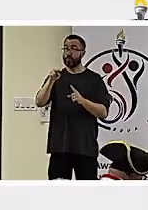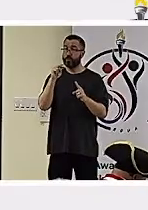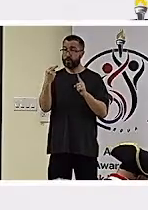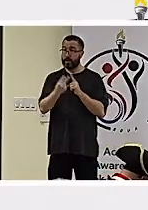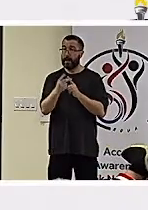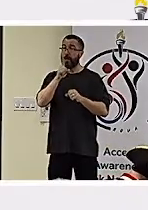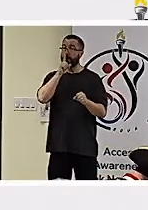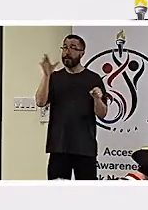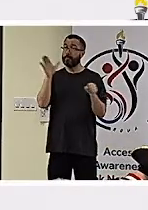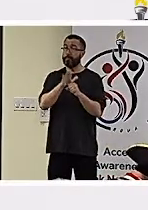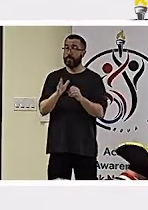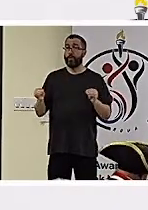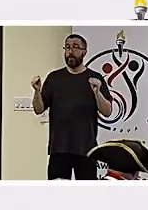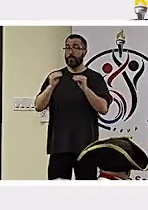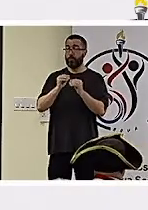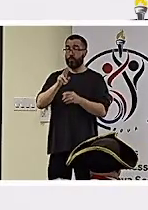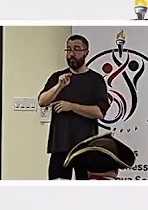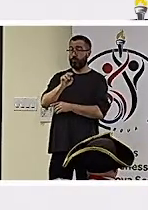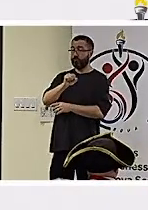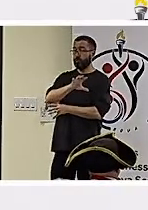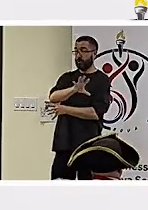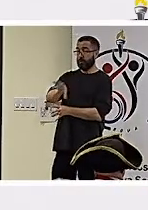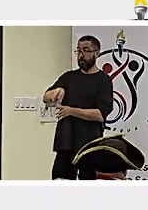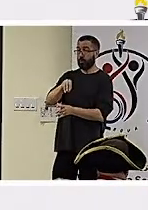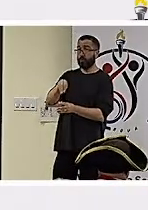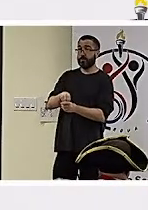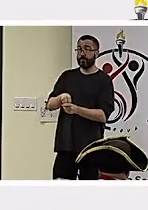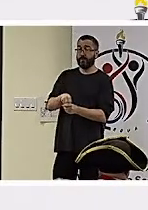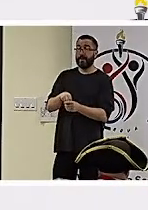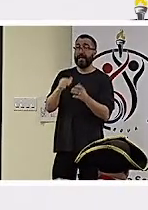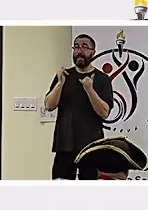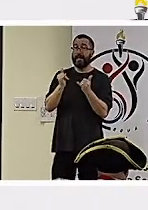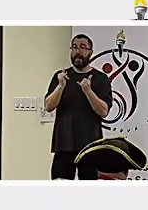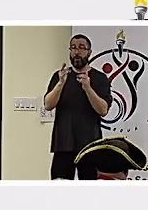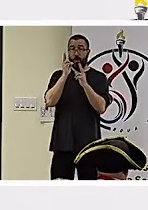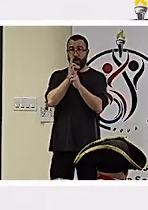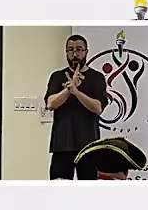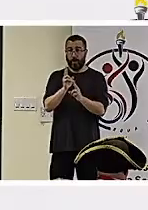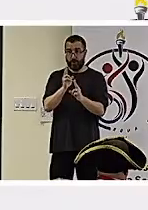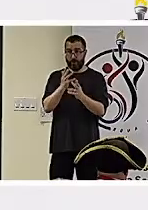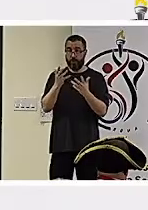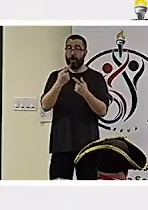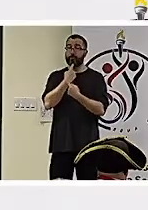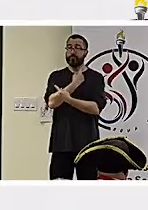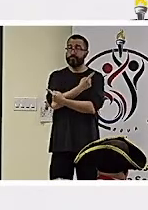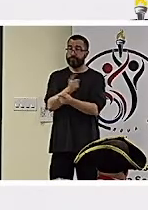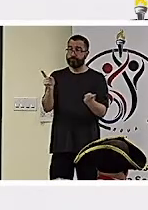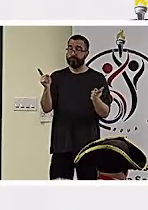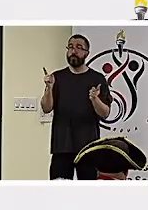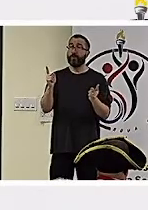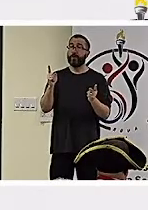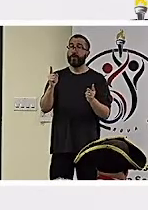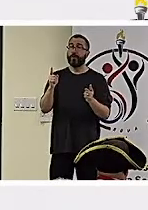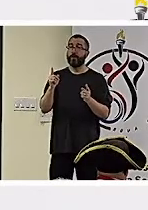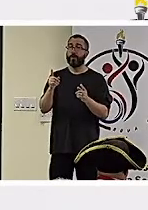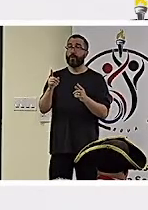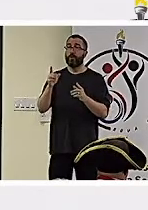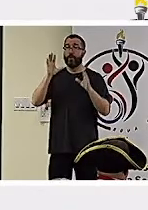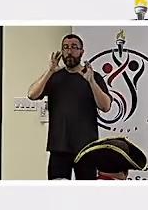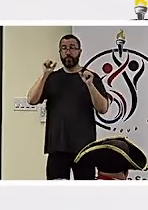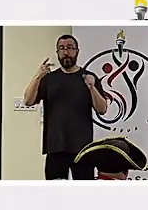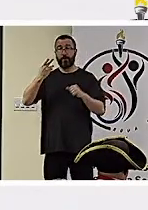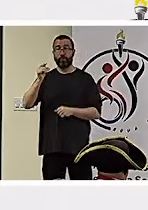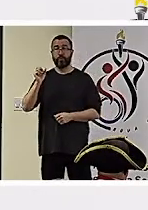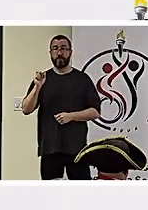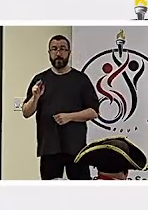more inclusive Nova Scotia. And now it is my honor to read a proclamation on behalf of Premier Houston.